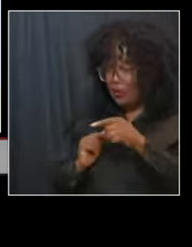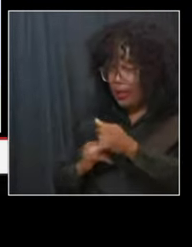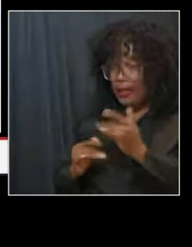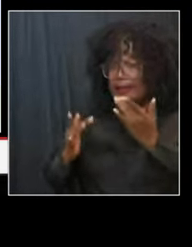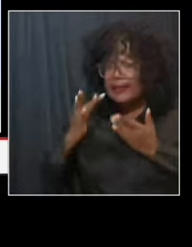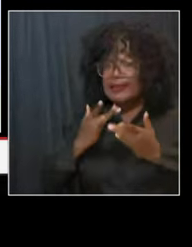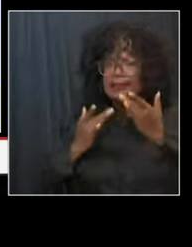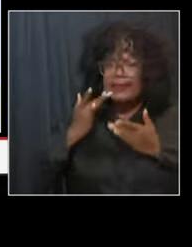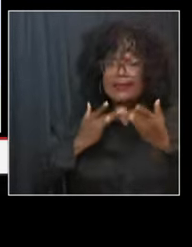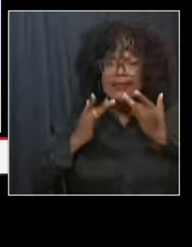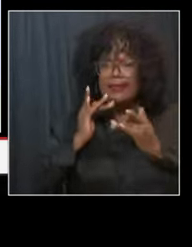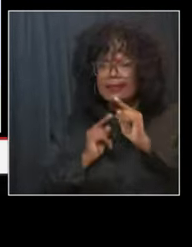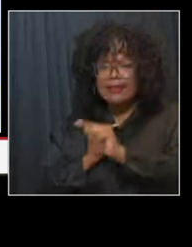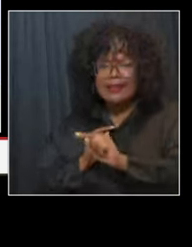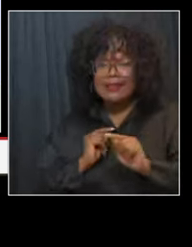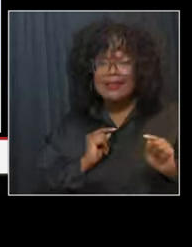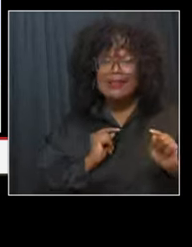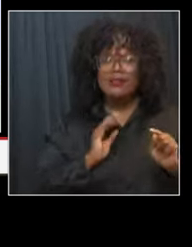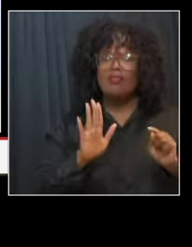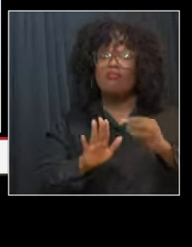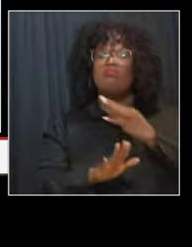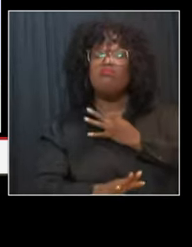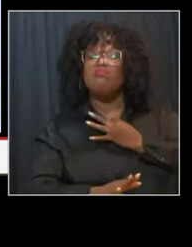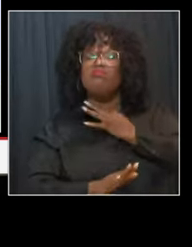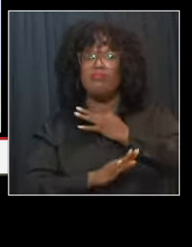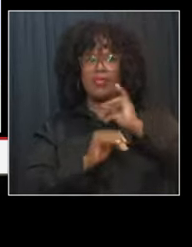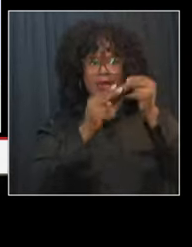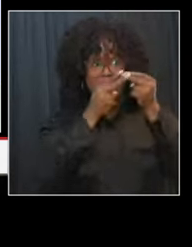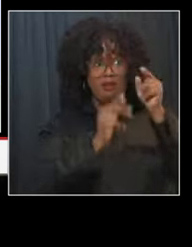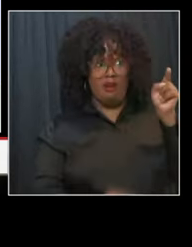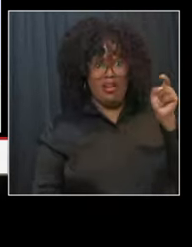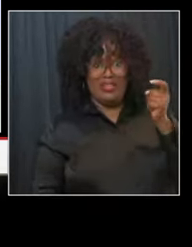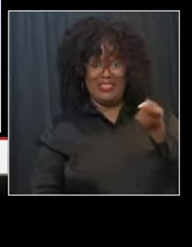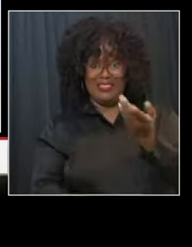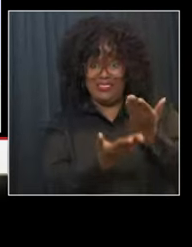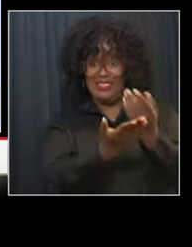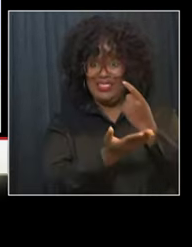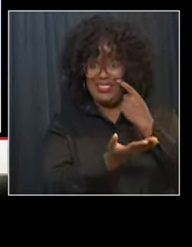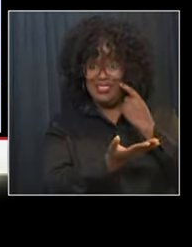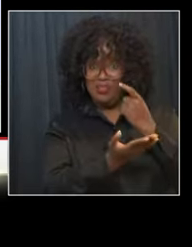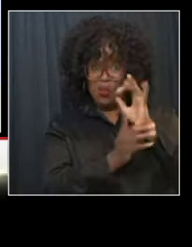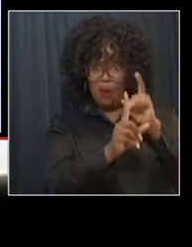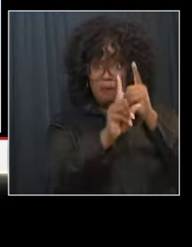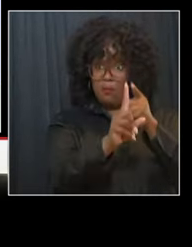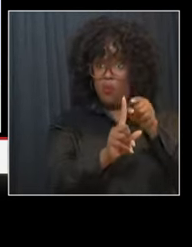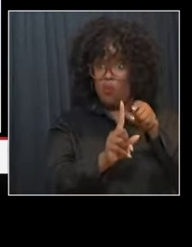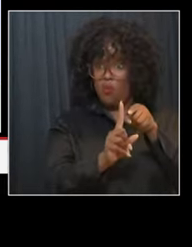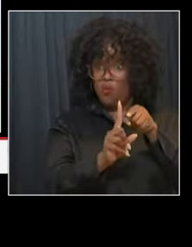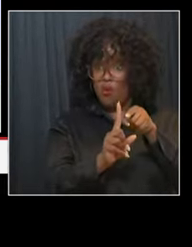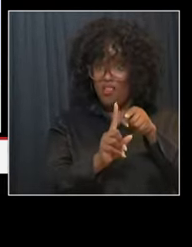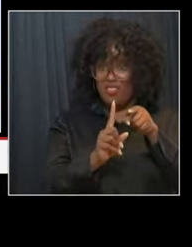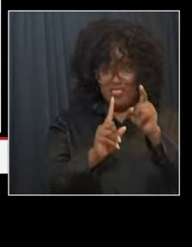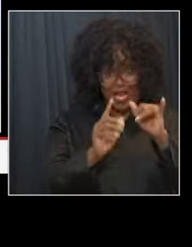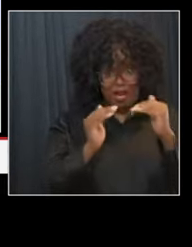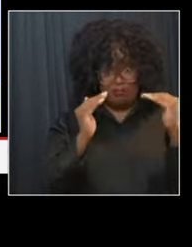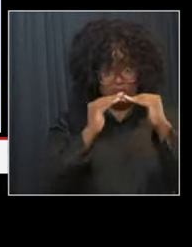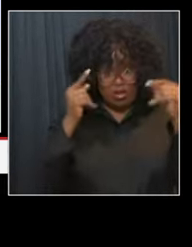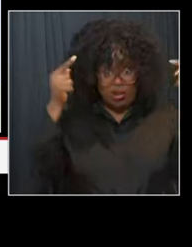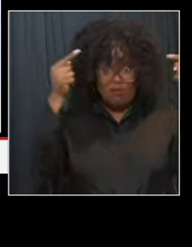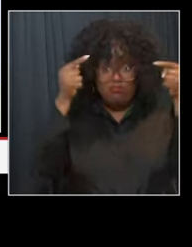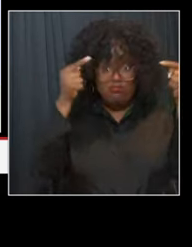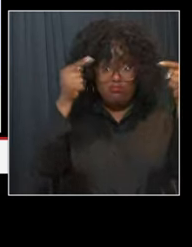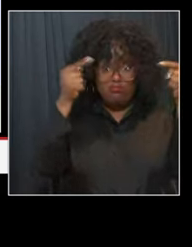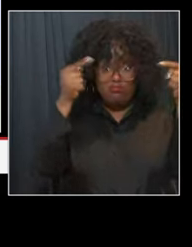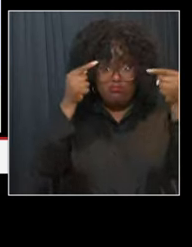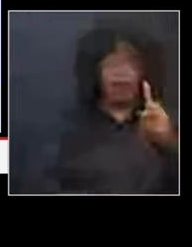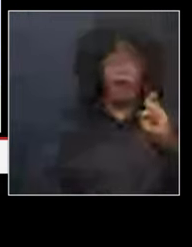at this, is the result of this that everything balances with the $167 million of increased pressures